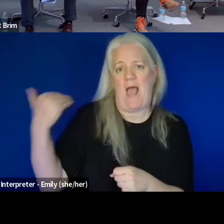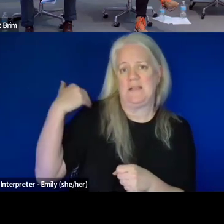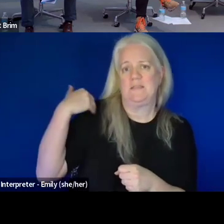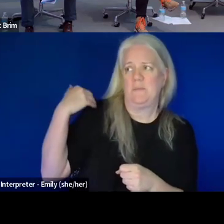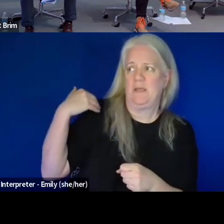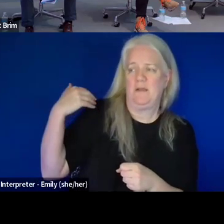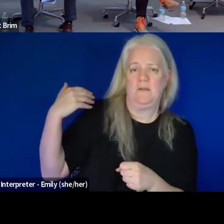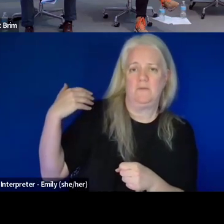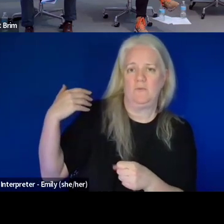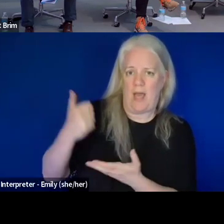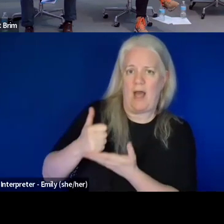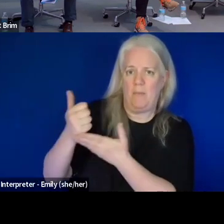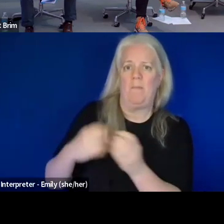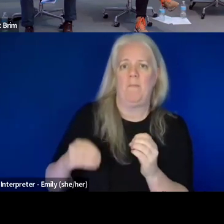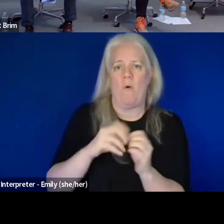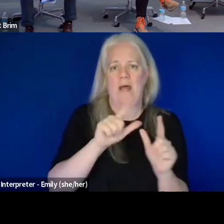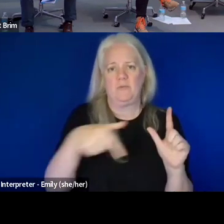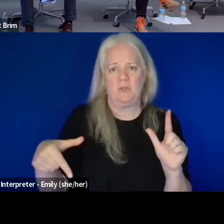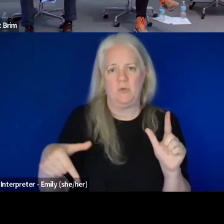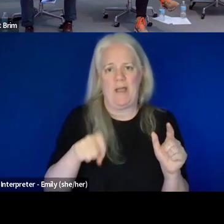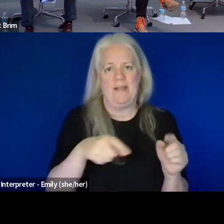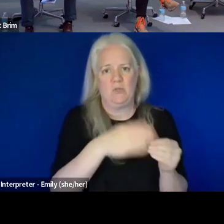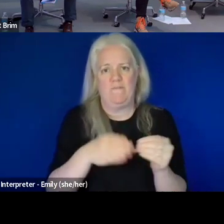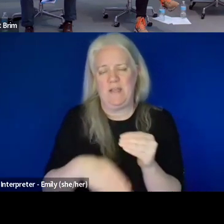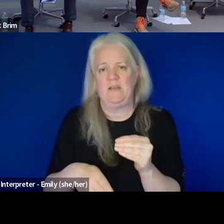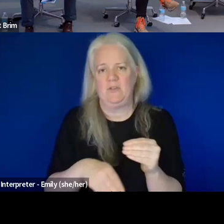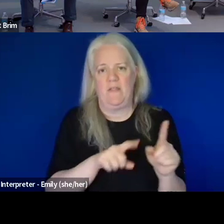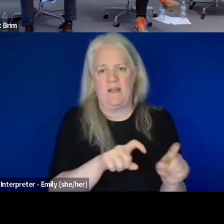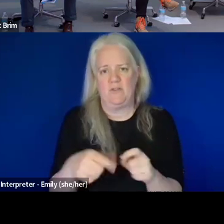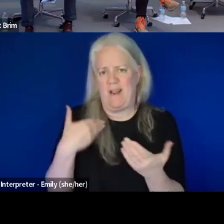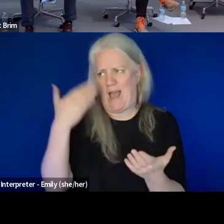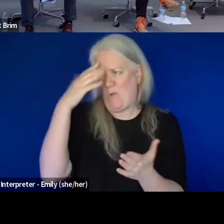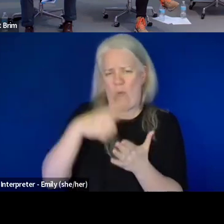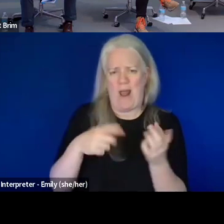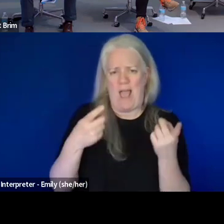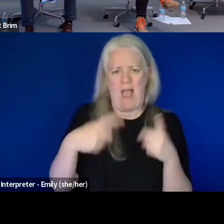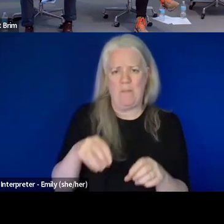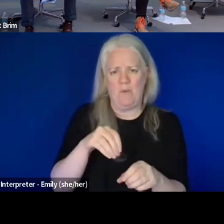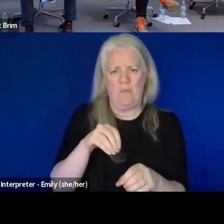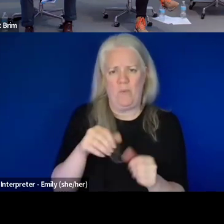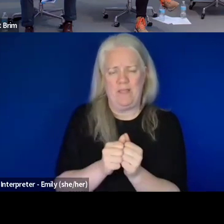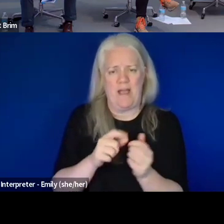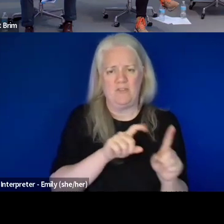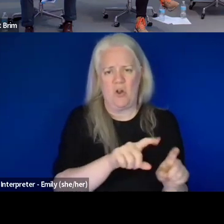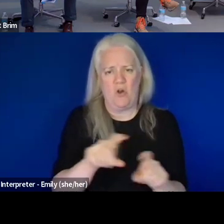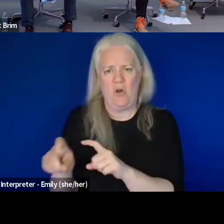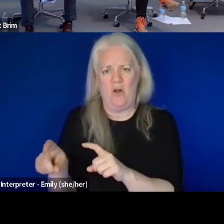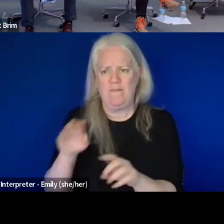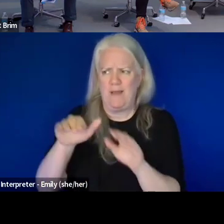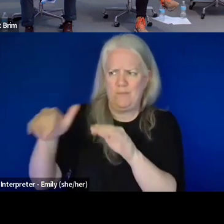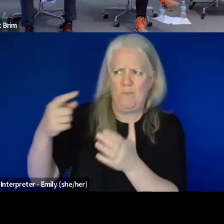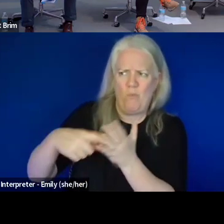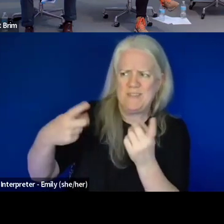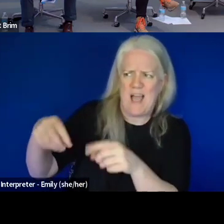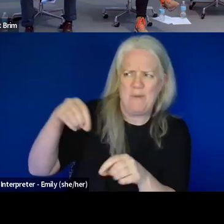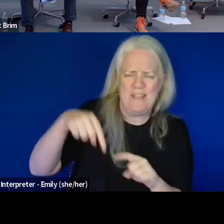any idea what happened with that survey. Anecdotally, I've been like, anyone know what's going on? And people around me are like, oh, we don't know what's going on with that survey. But I'm